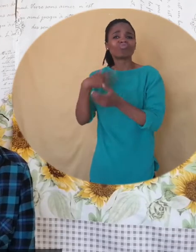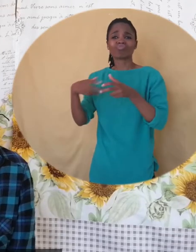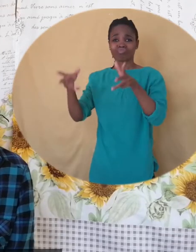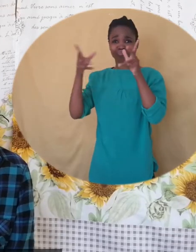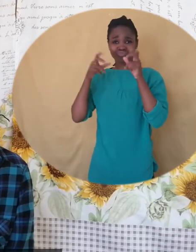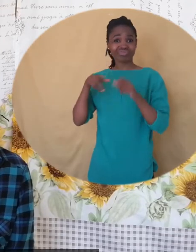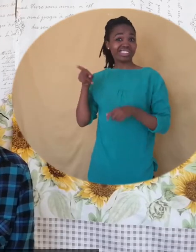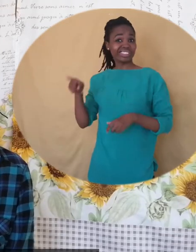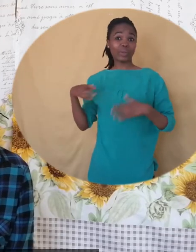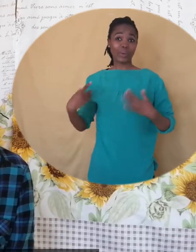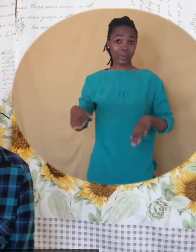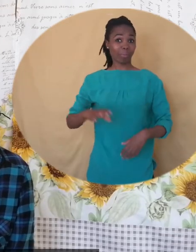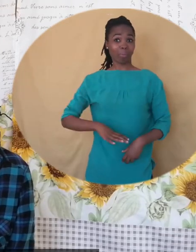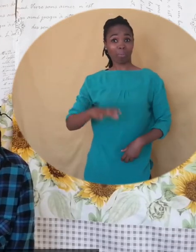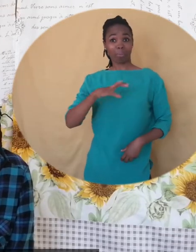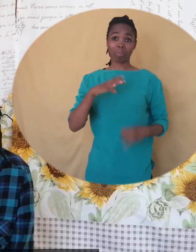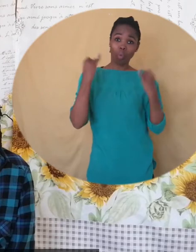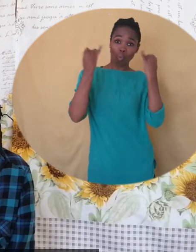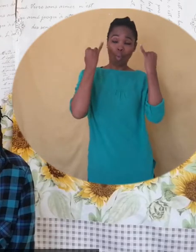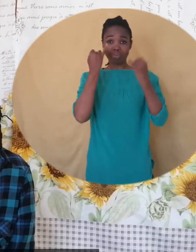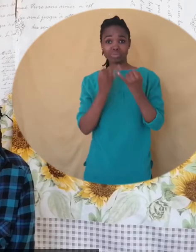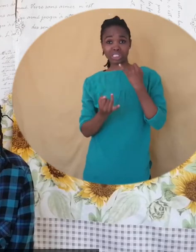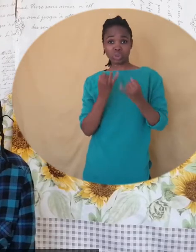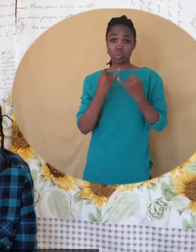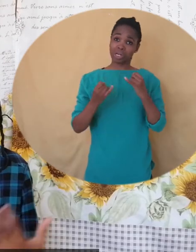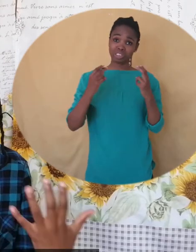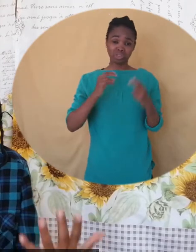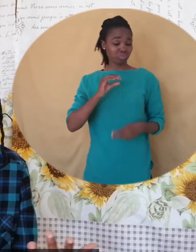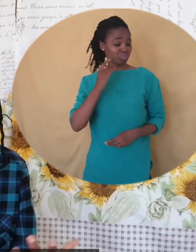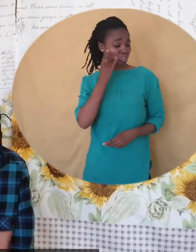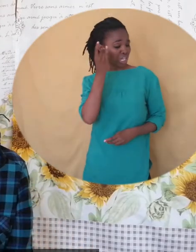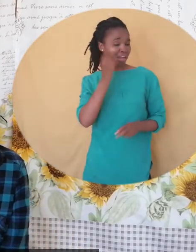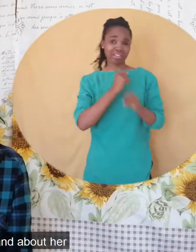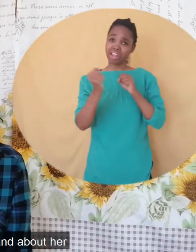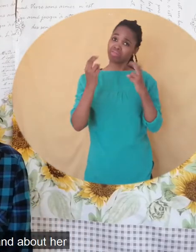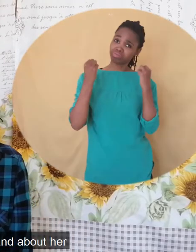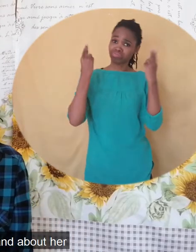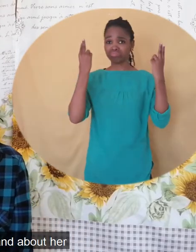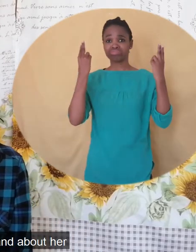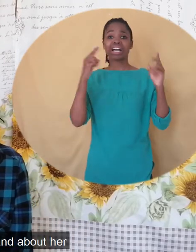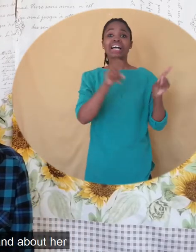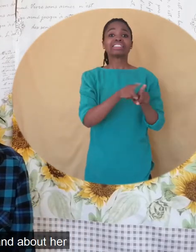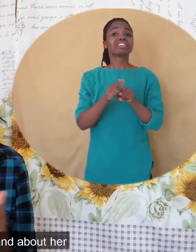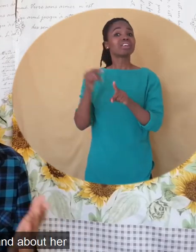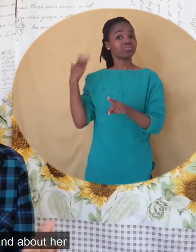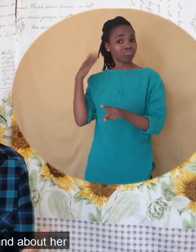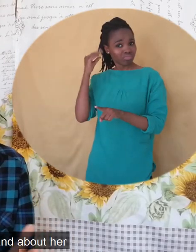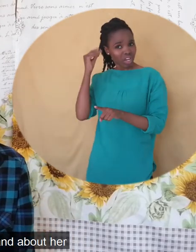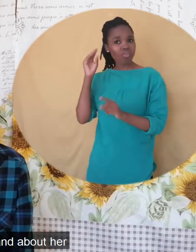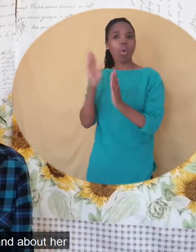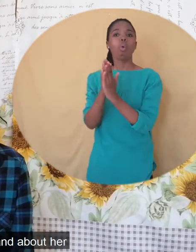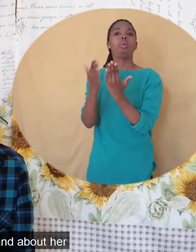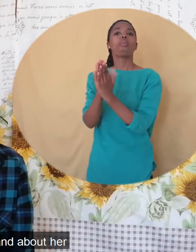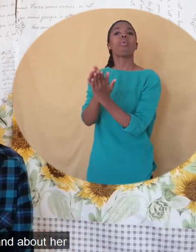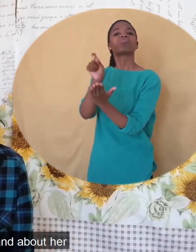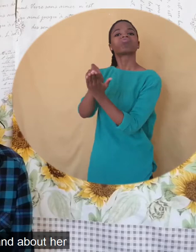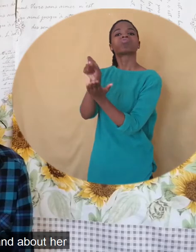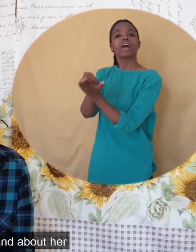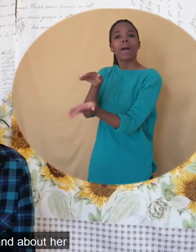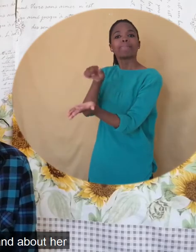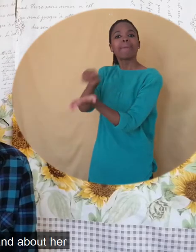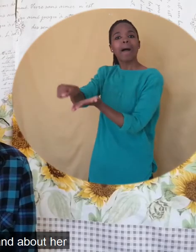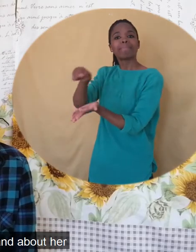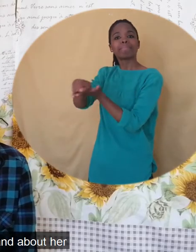to the conversation. She's quite vocal and expressive about her sexuality and about a book as well, about her